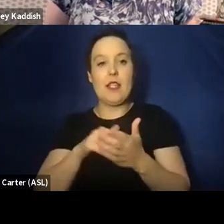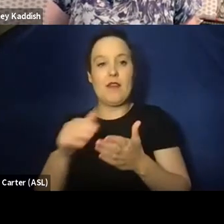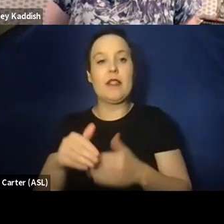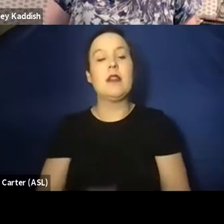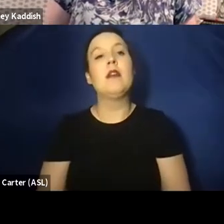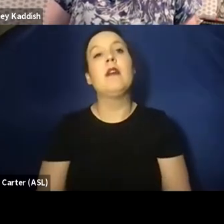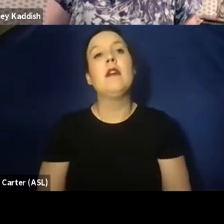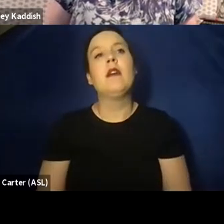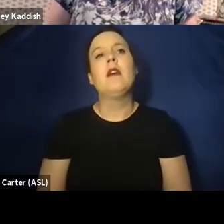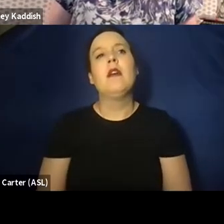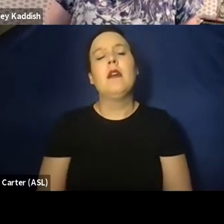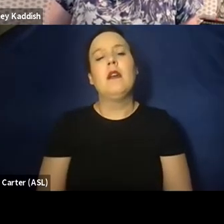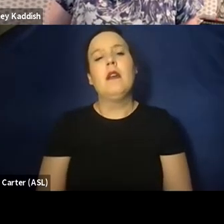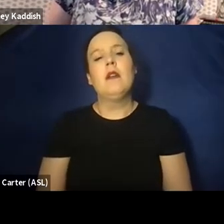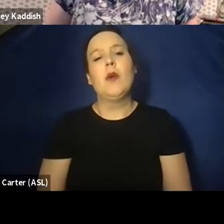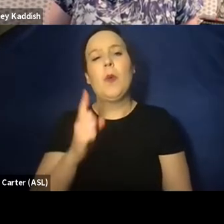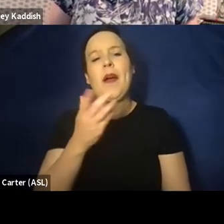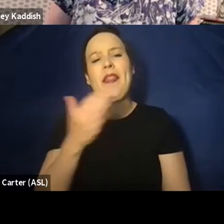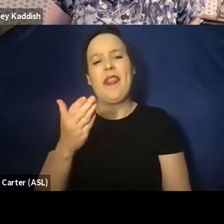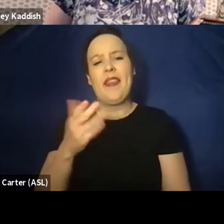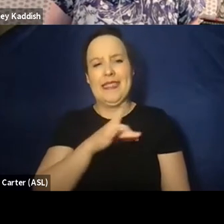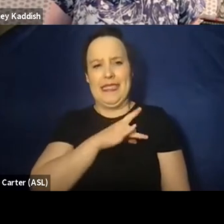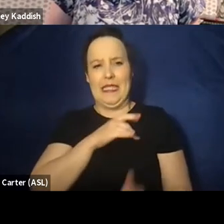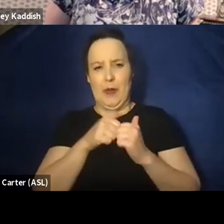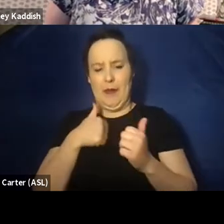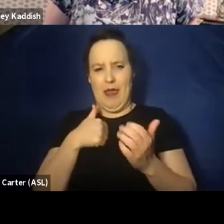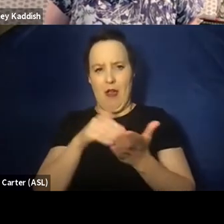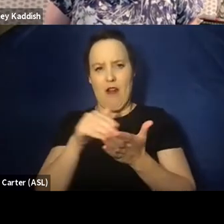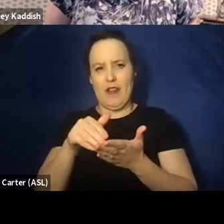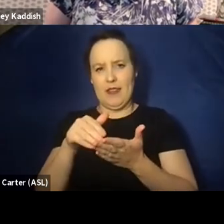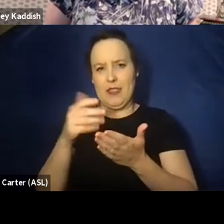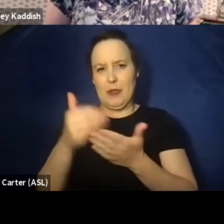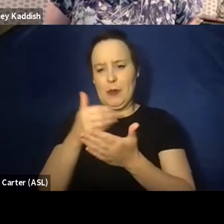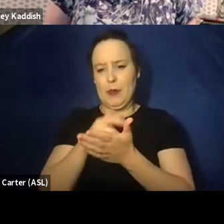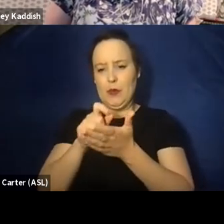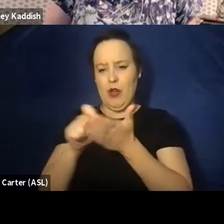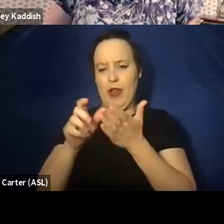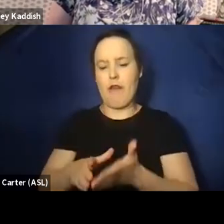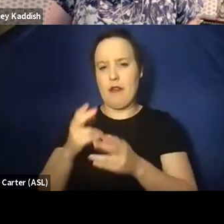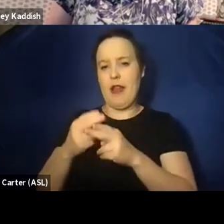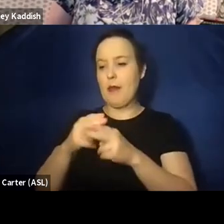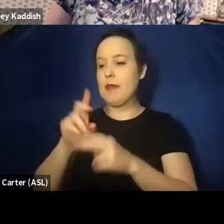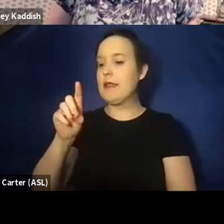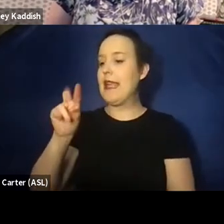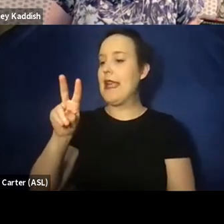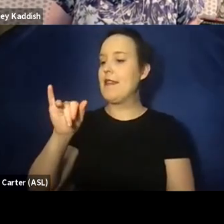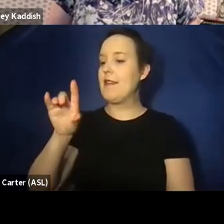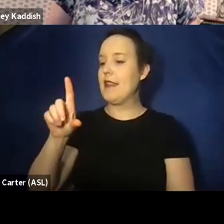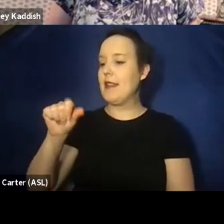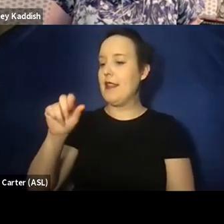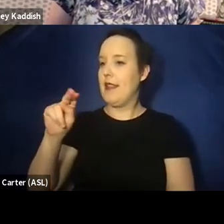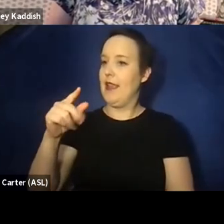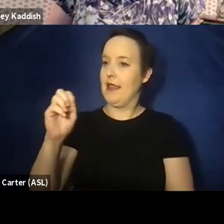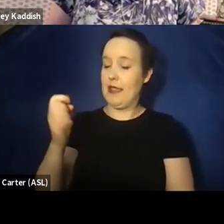is, he's a well-known new composer, his name is David Lang, and he decided in one